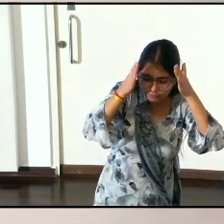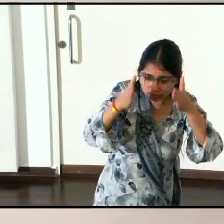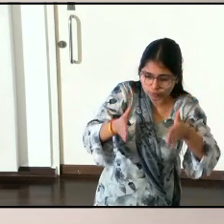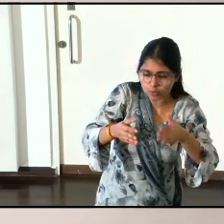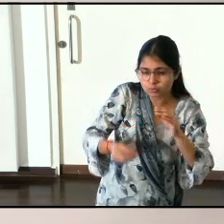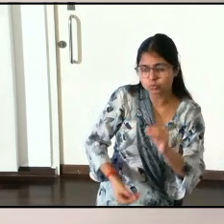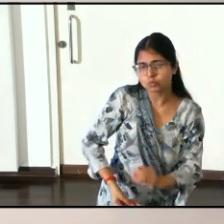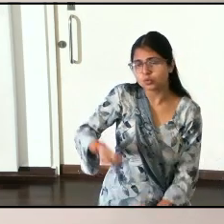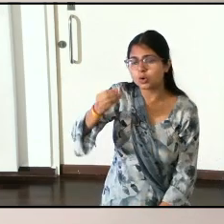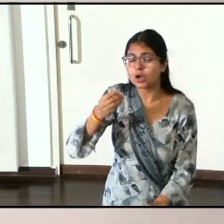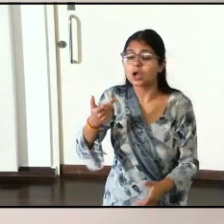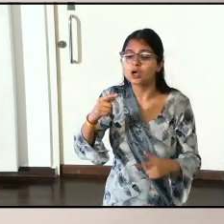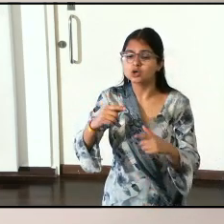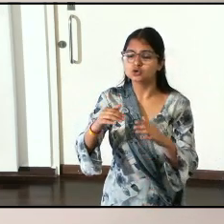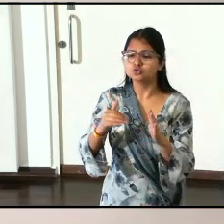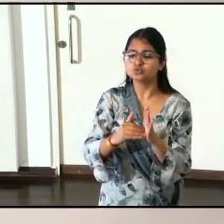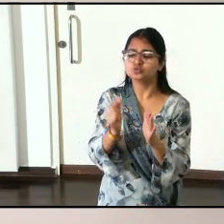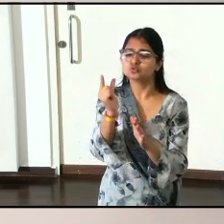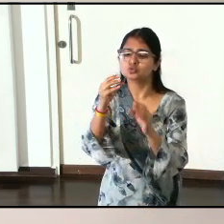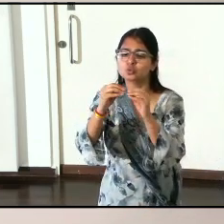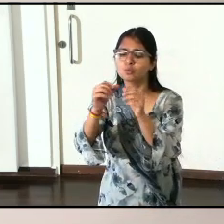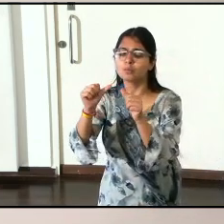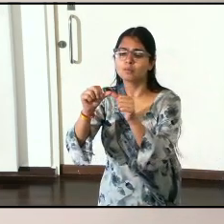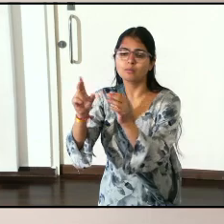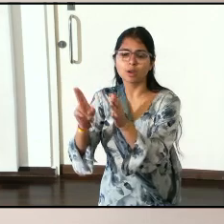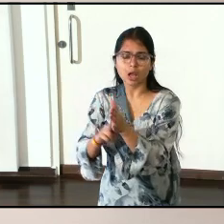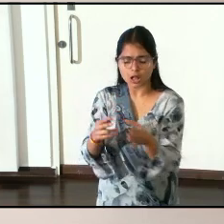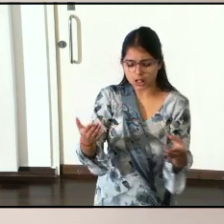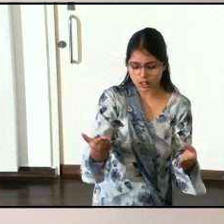the Zuban Archives, feminist